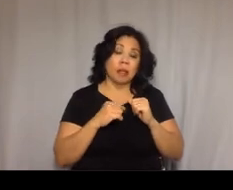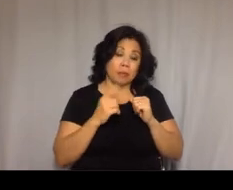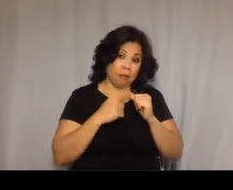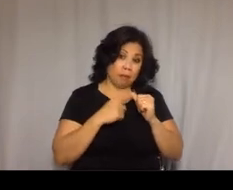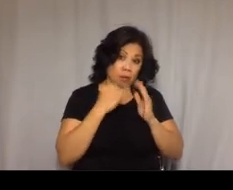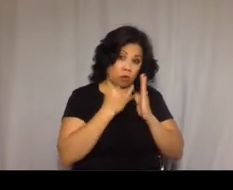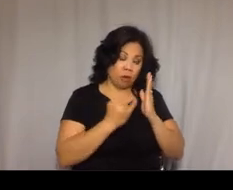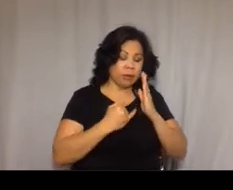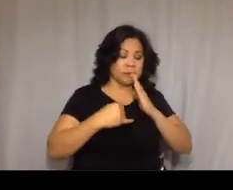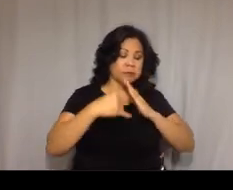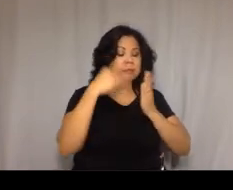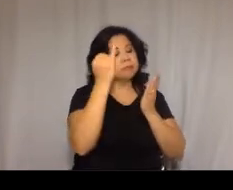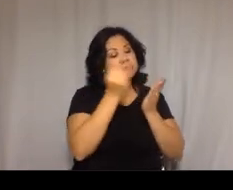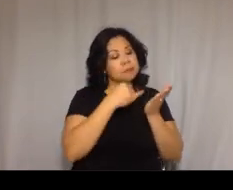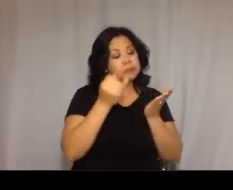butterfly.